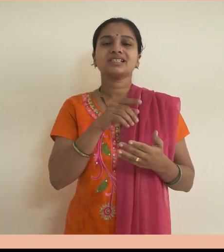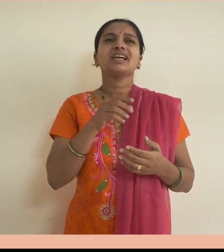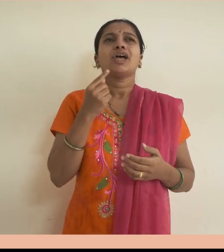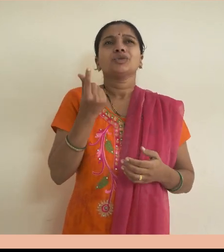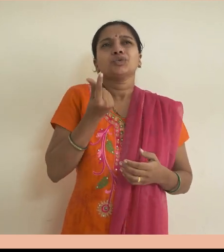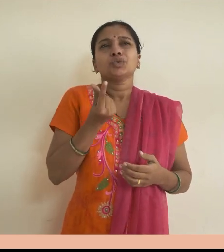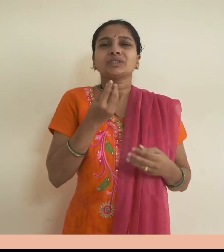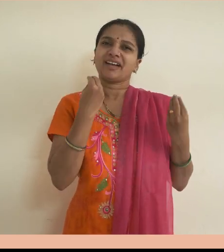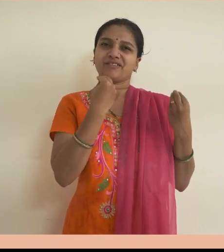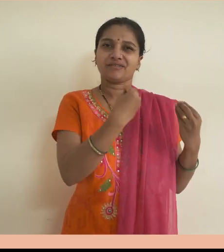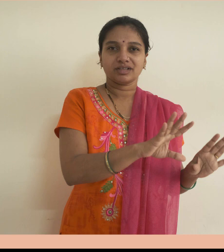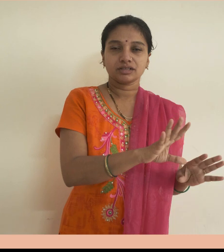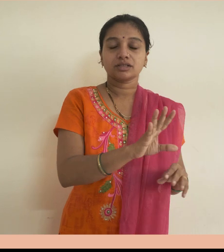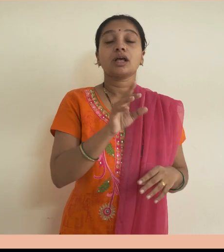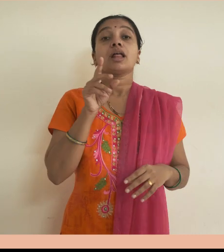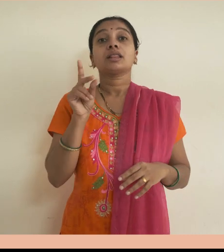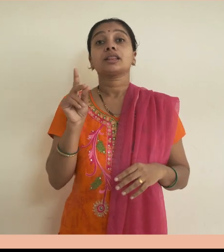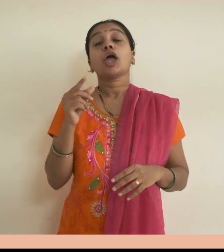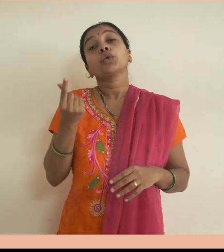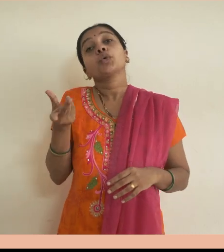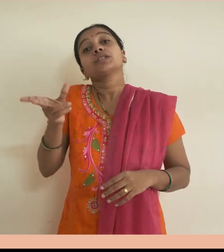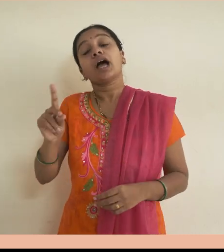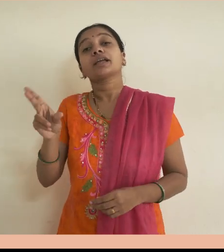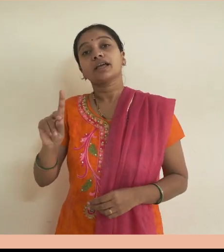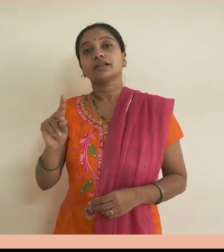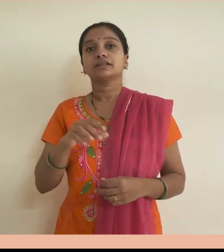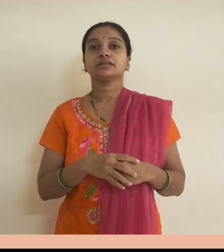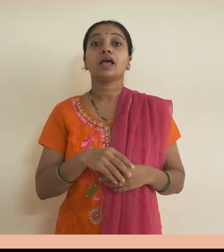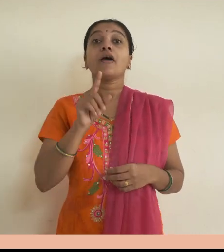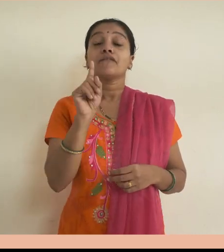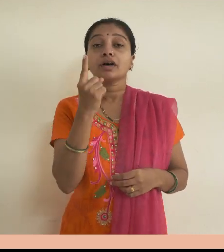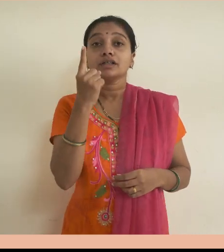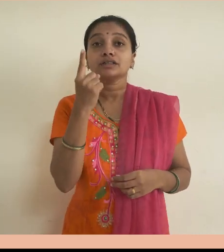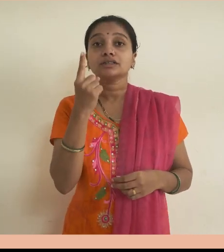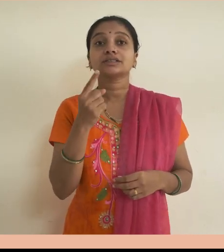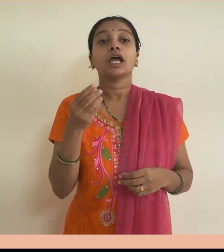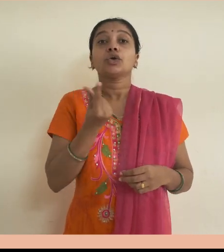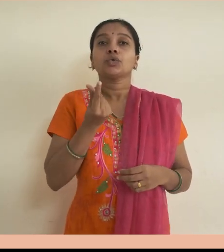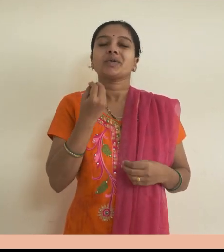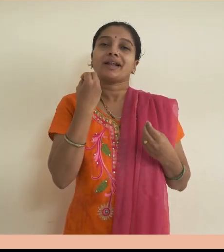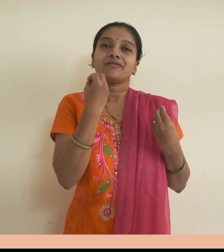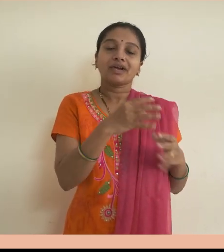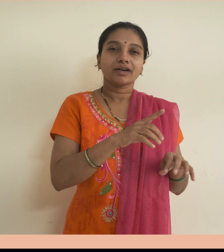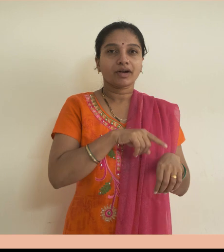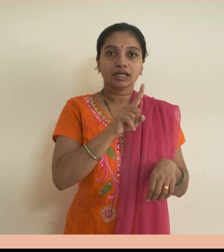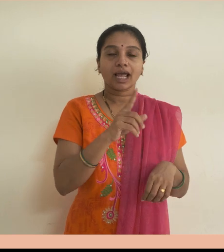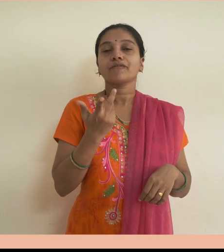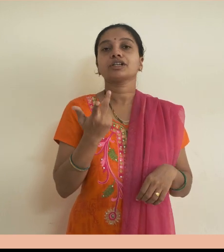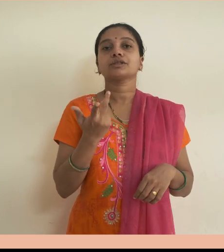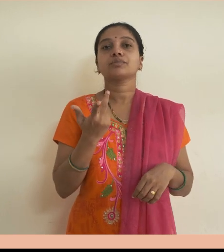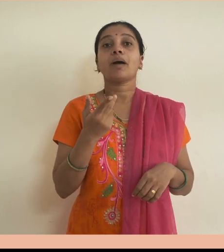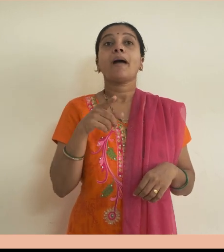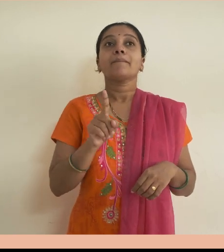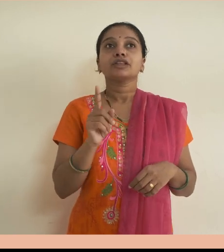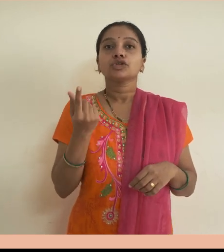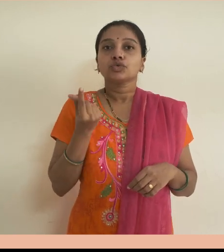disposable and reusable products. Let's discuss disposable products first. Disposable products cannot be